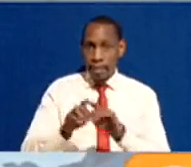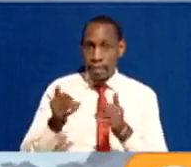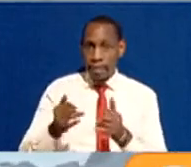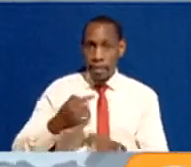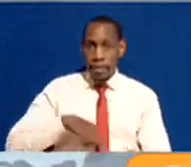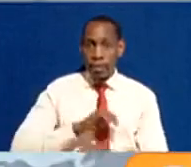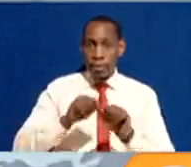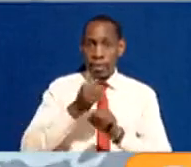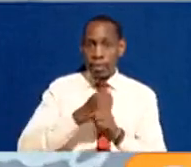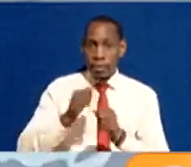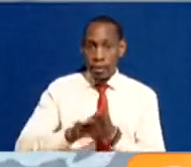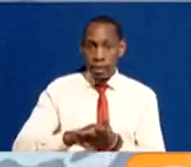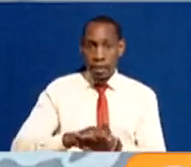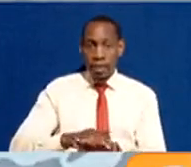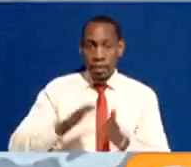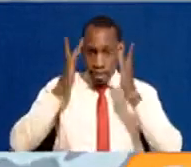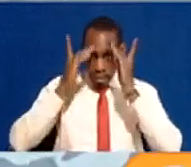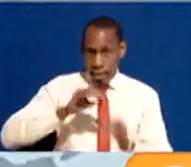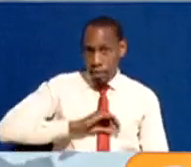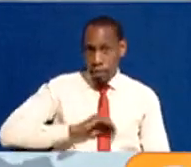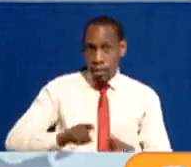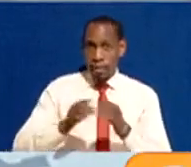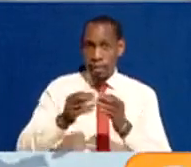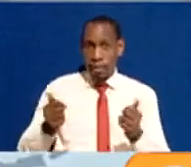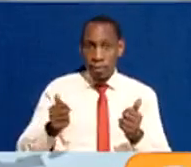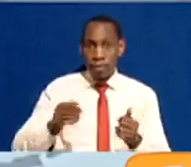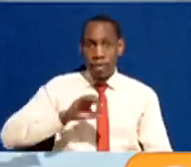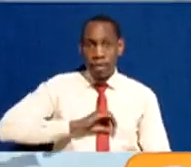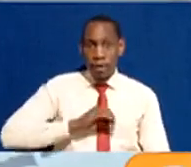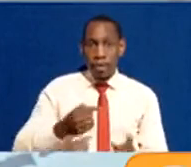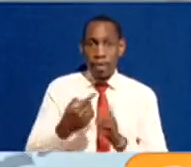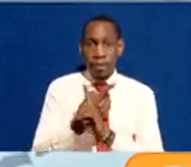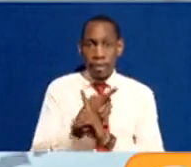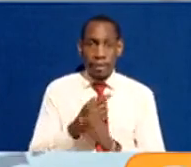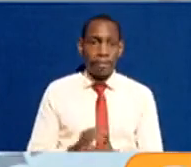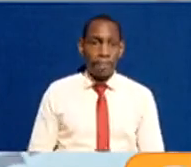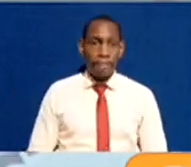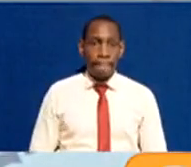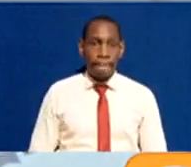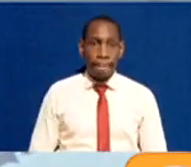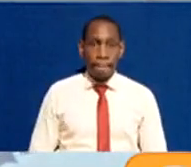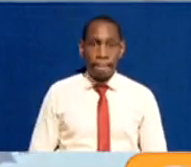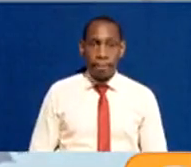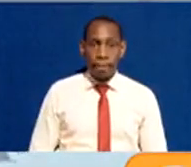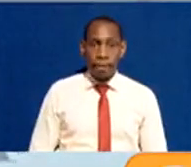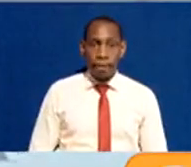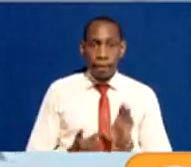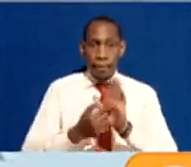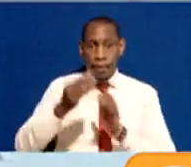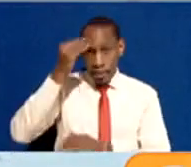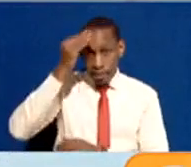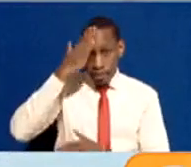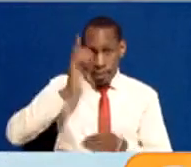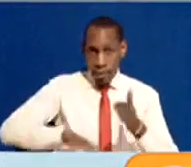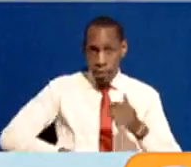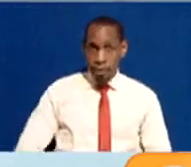we can make our own decisions and resolve our own disputes. One point to note, though, is